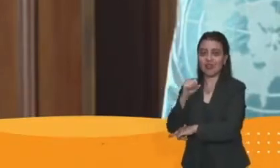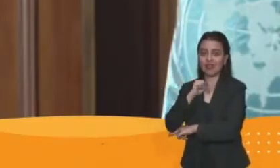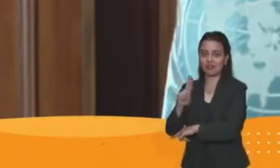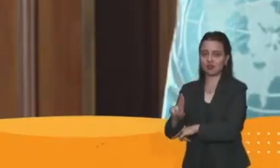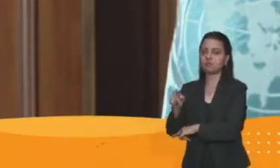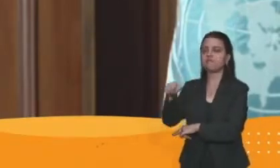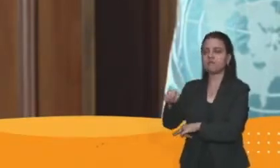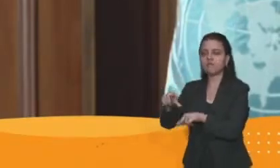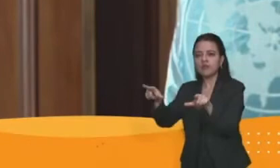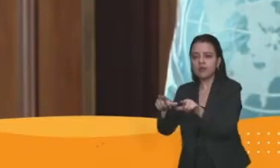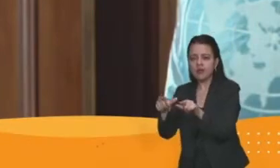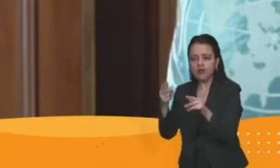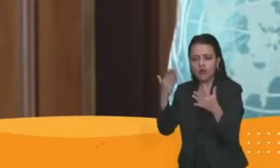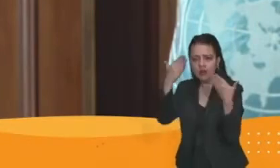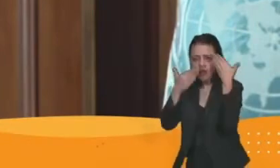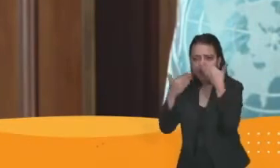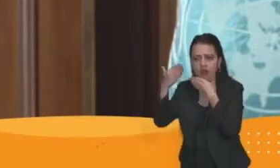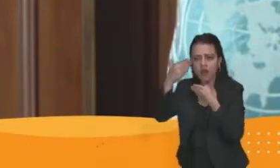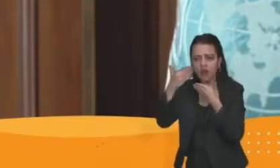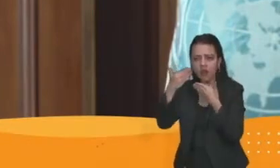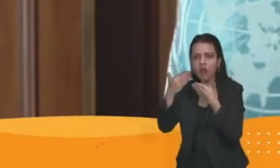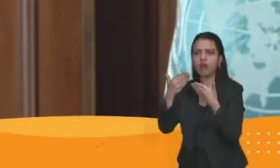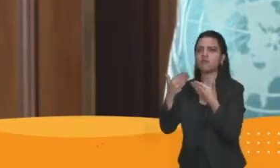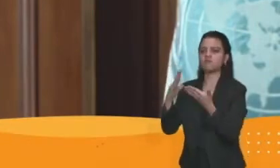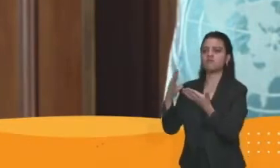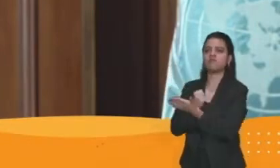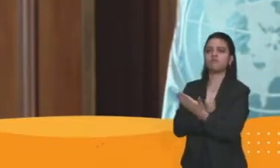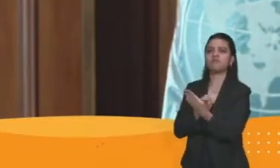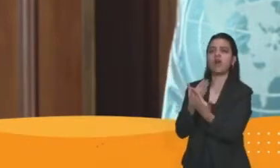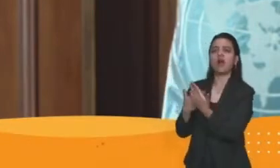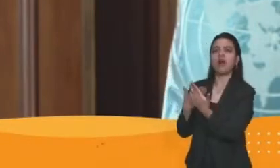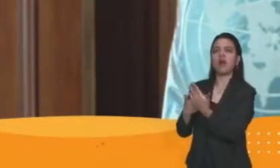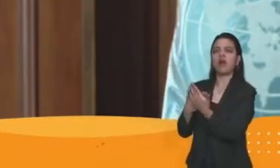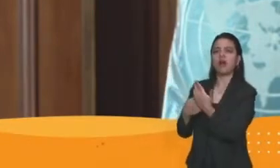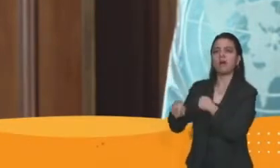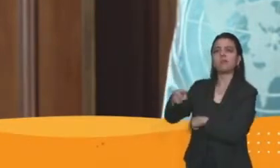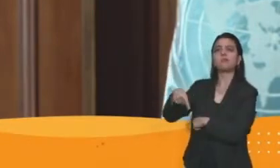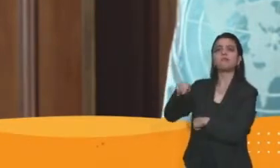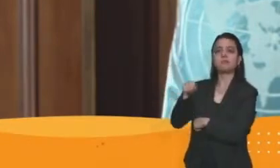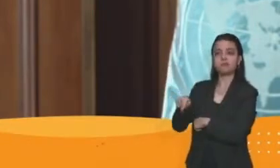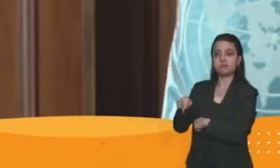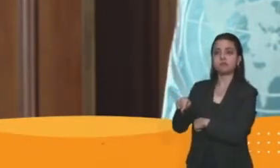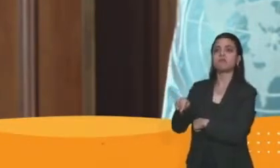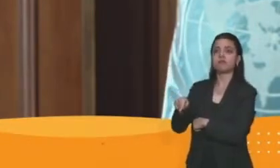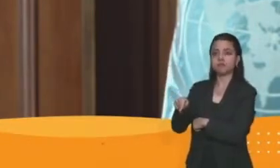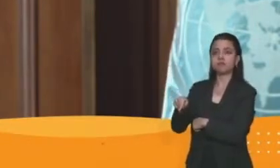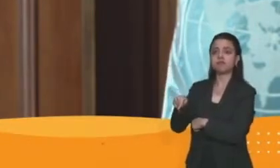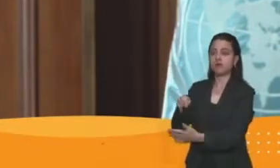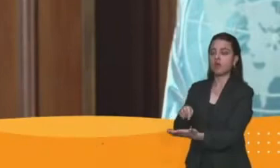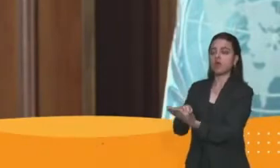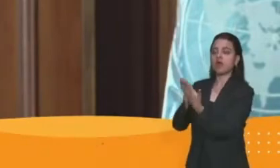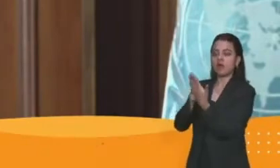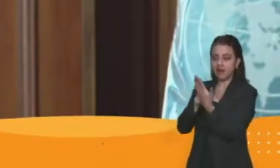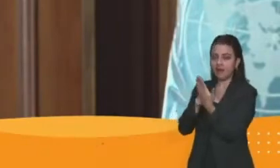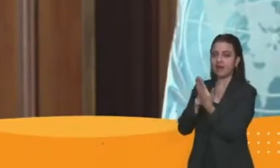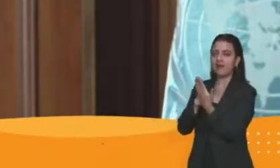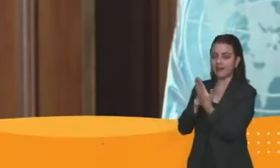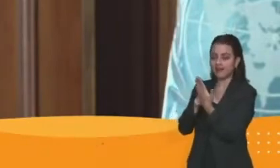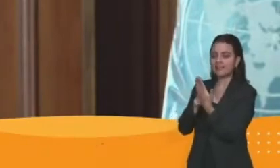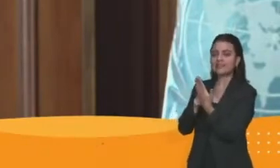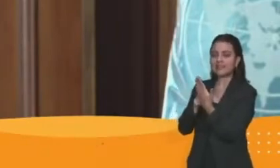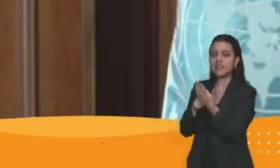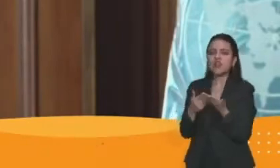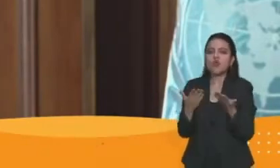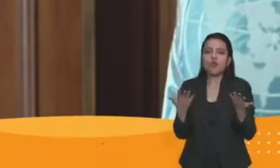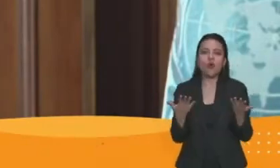where we carried out an analysis integrating all the alternative development indicators, the data of